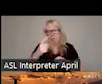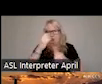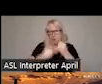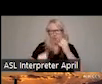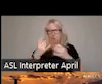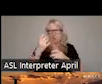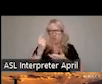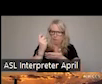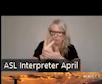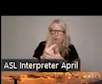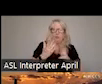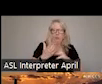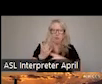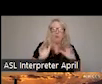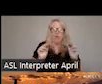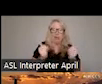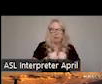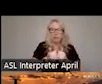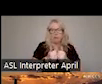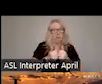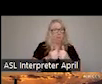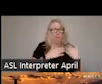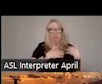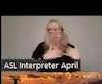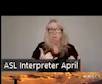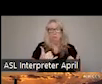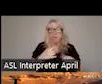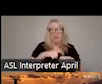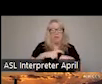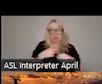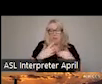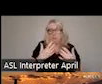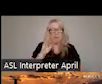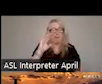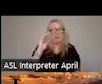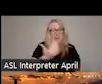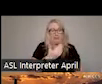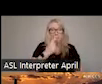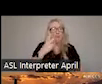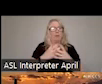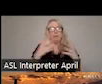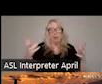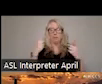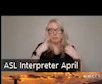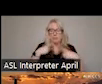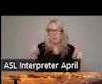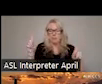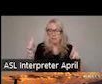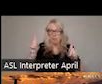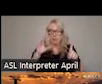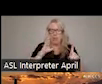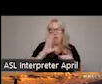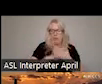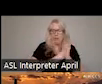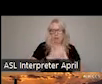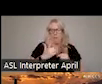approved it through the agency. And since that time, we've seen a lot of success. And when I say since that time, it went live on